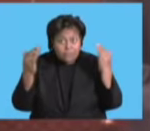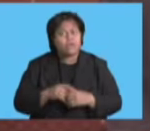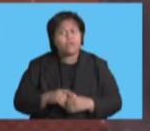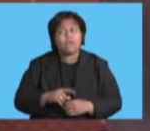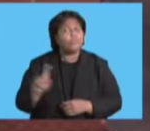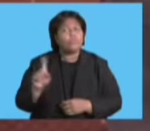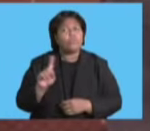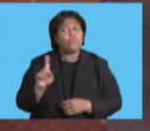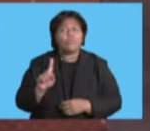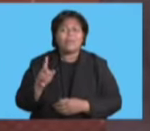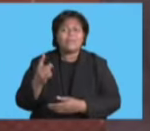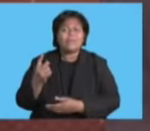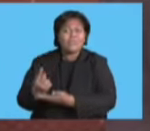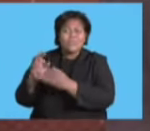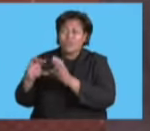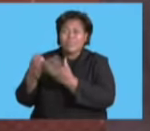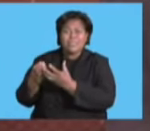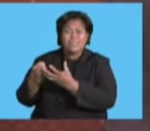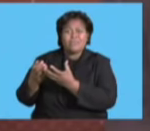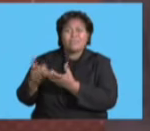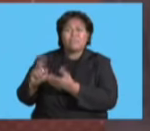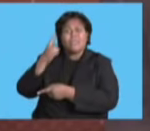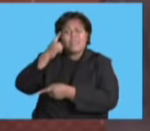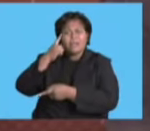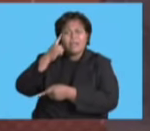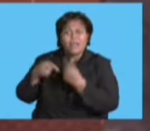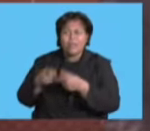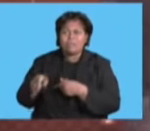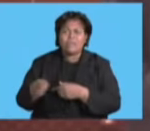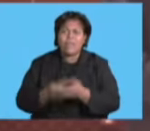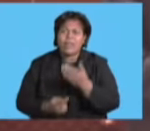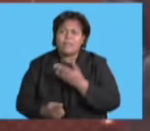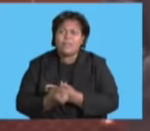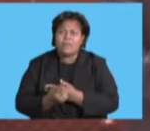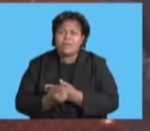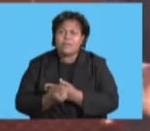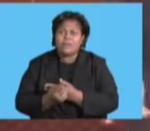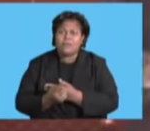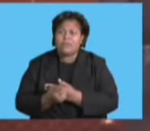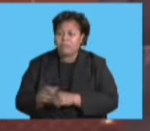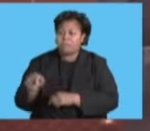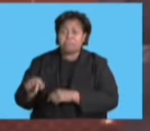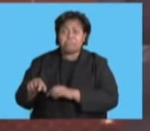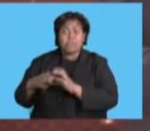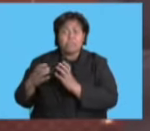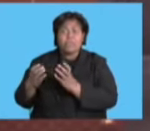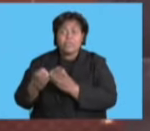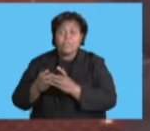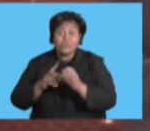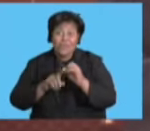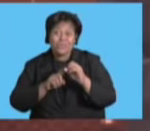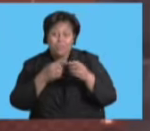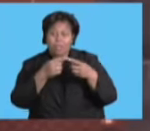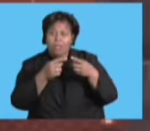Privilege Committee think of it? From its line of questioning, and I appeared before the